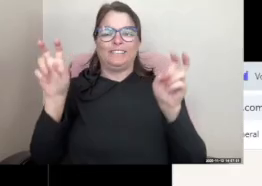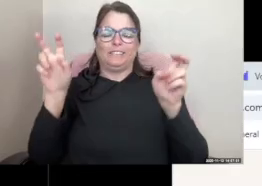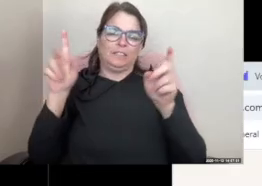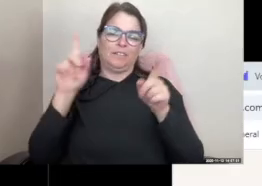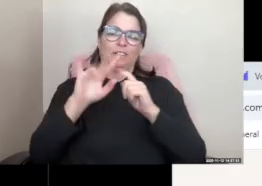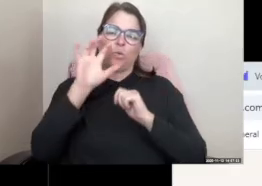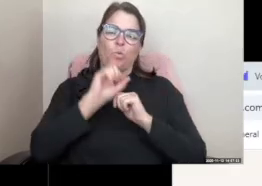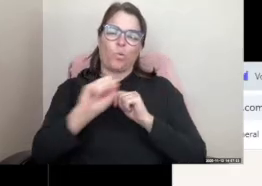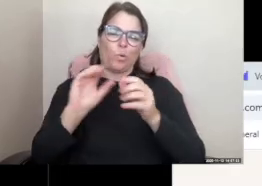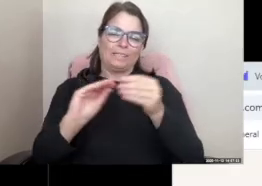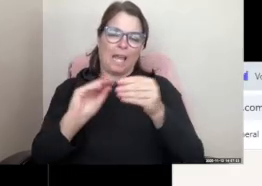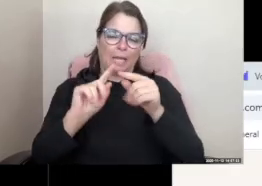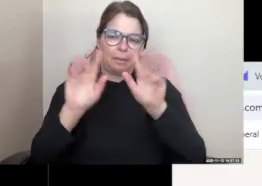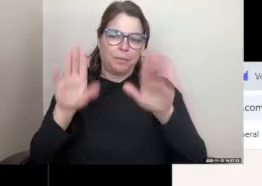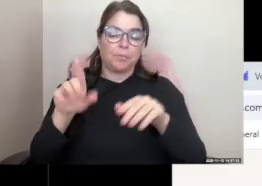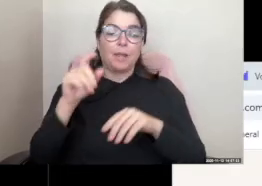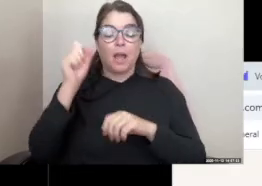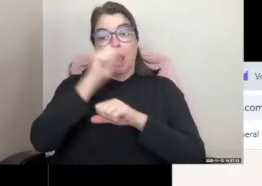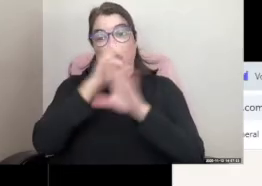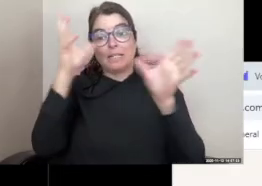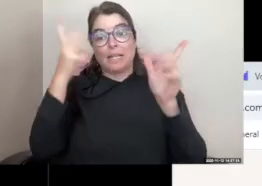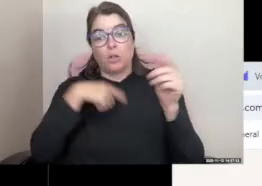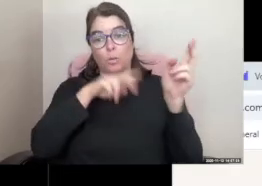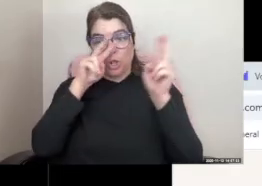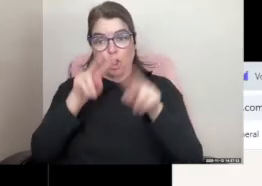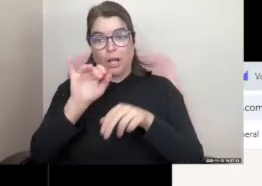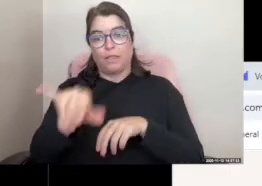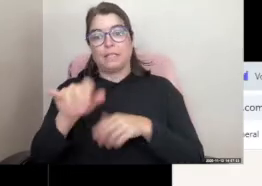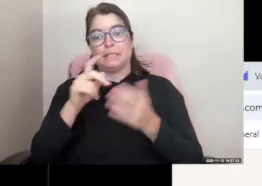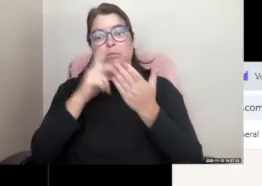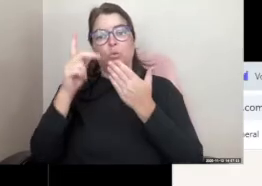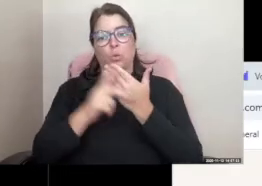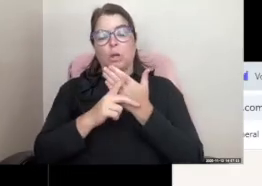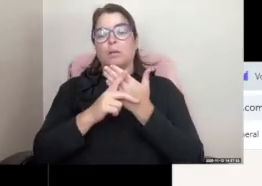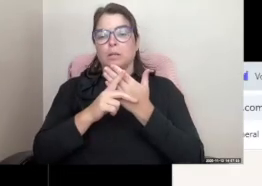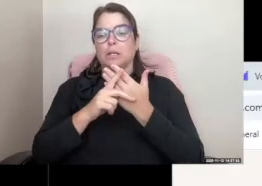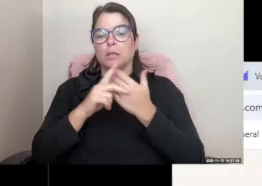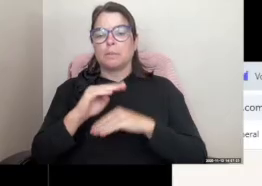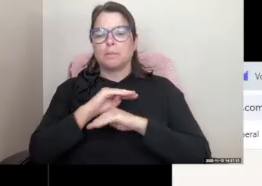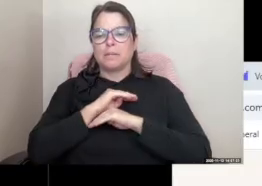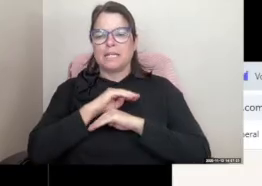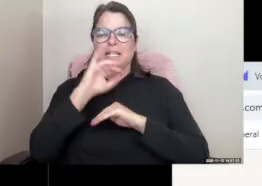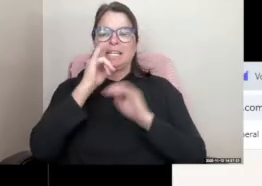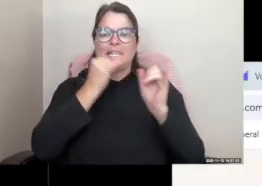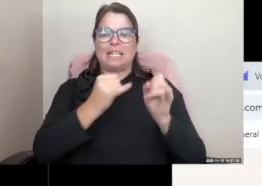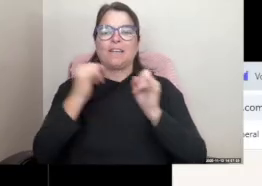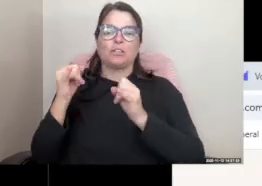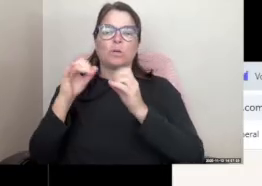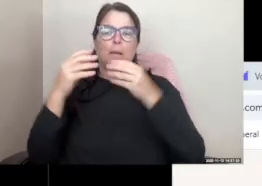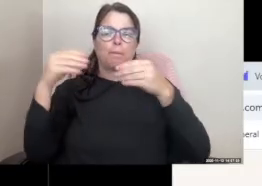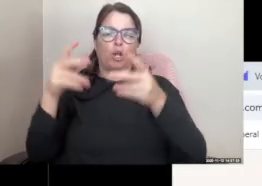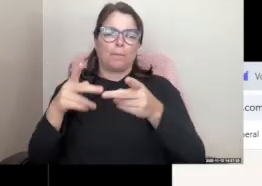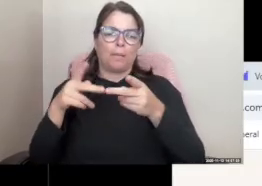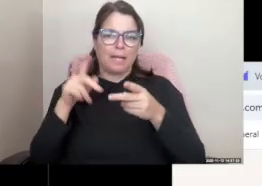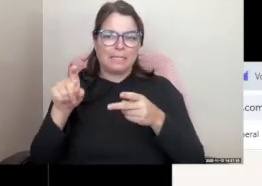not necessarily immediately concerned about climate risk. They're worried about financial risk. And, you got to